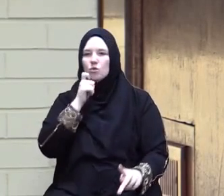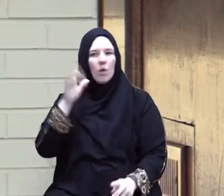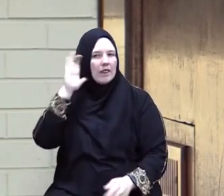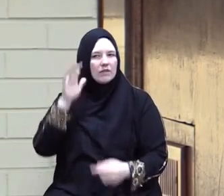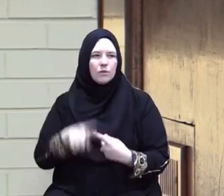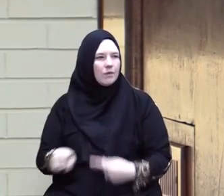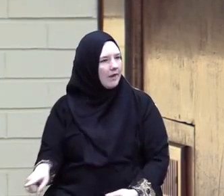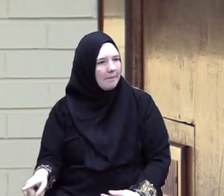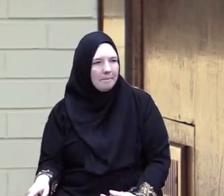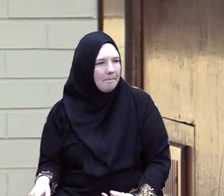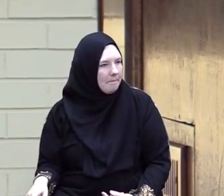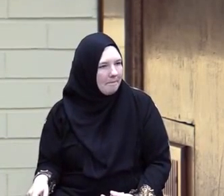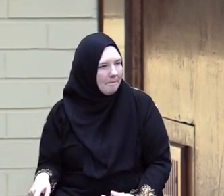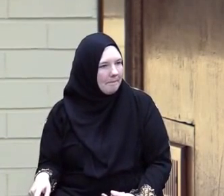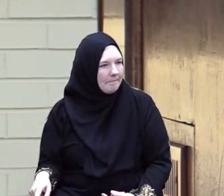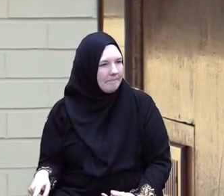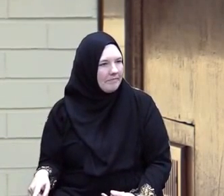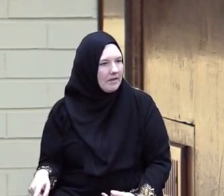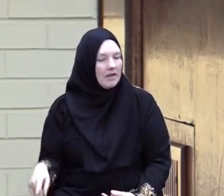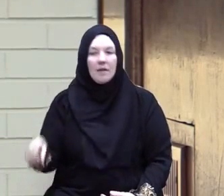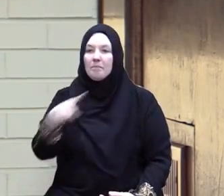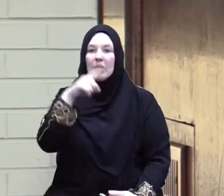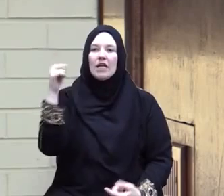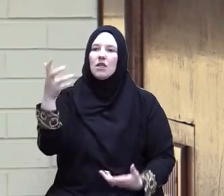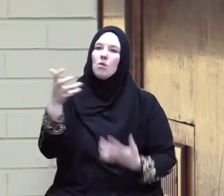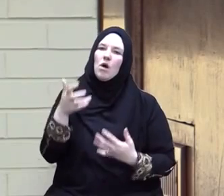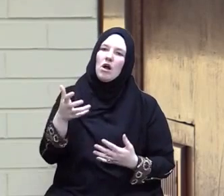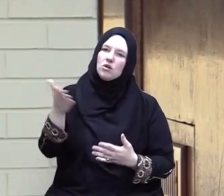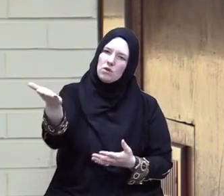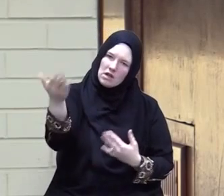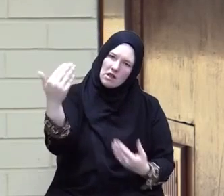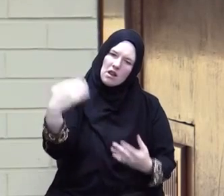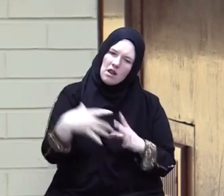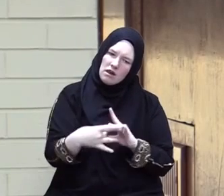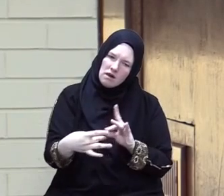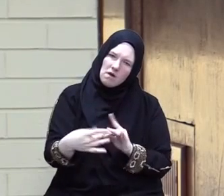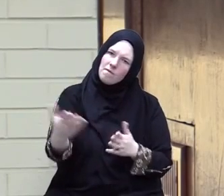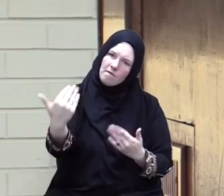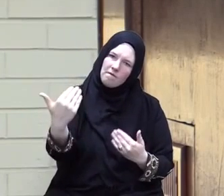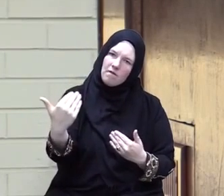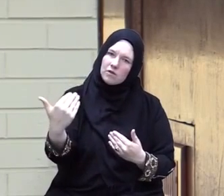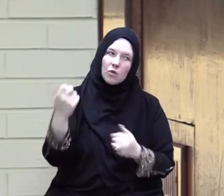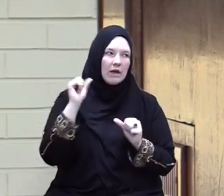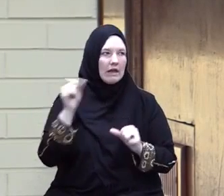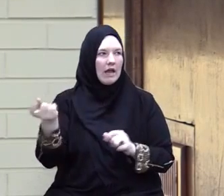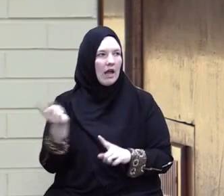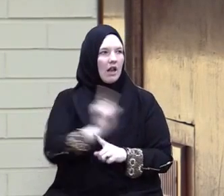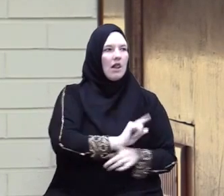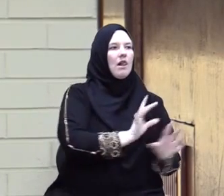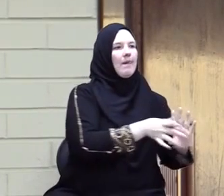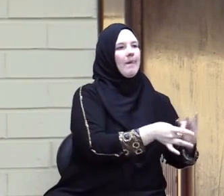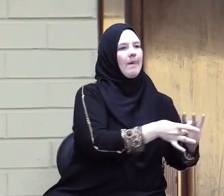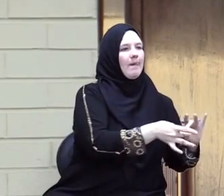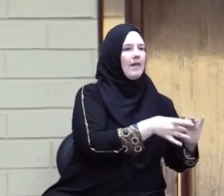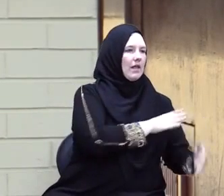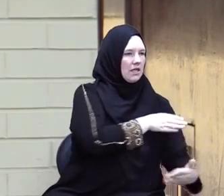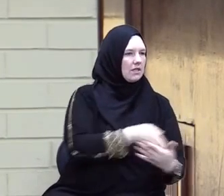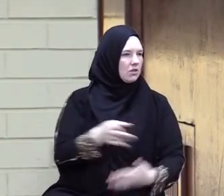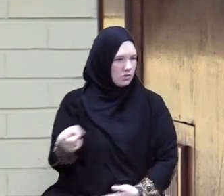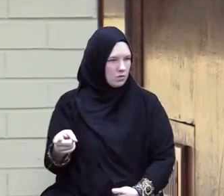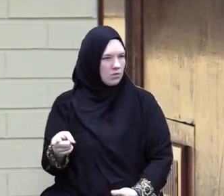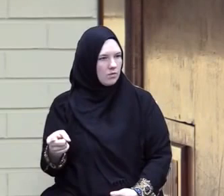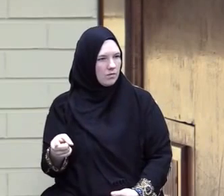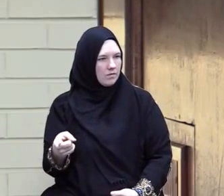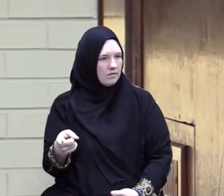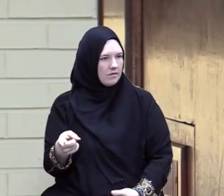they want to pick secrets from you to take it to the other side. Those munafiqeen are the ones who are